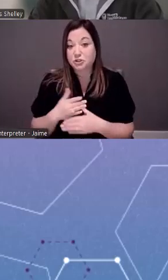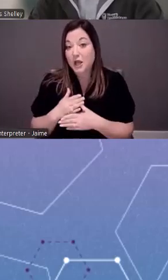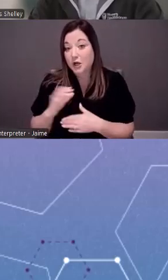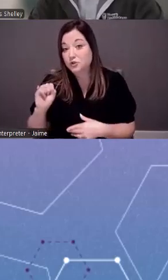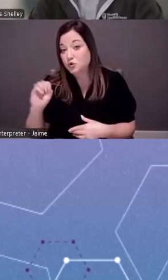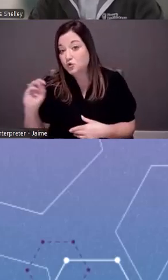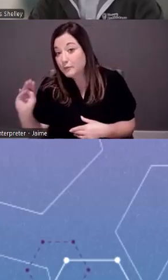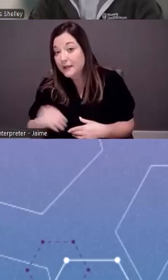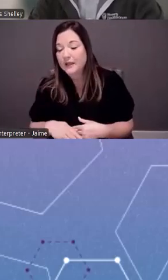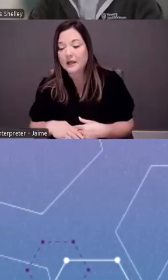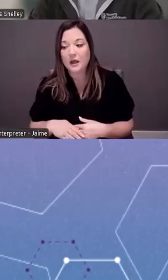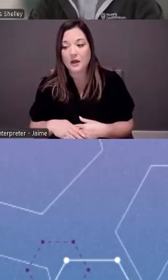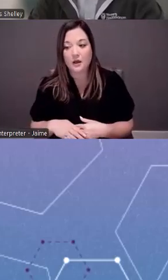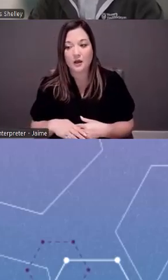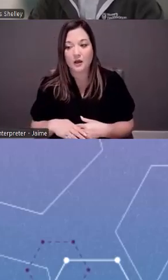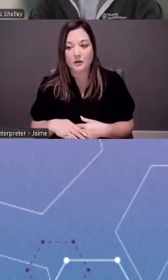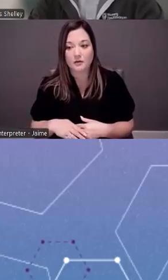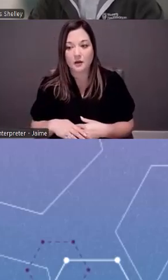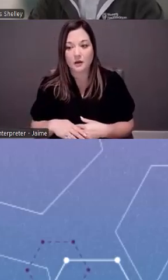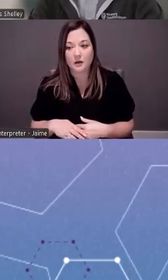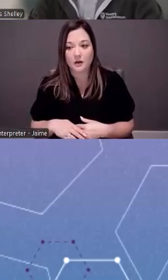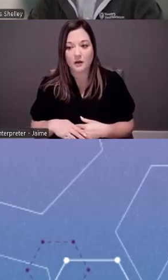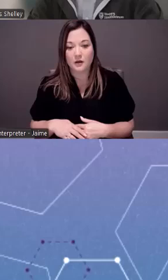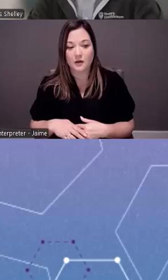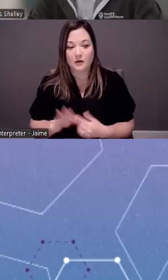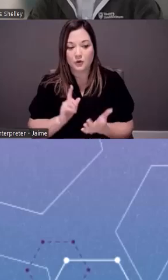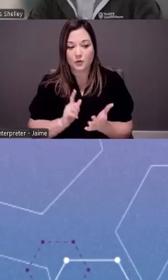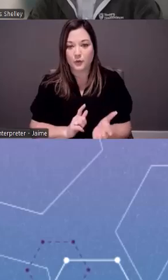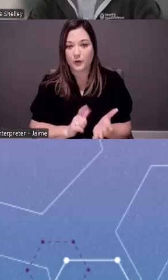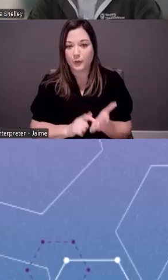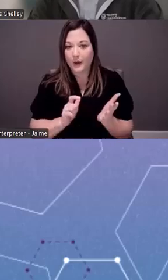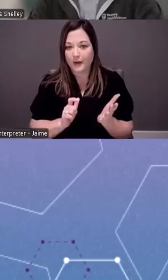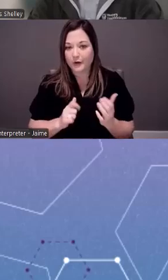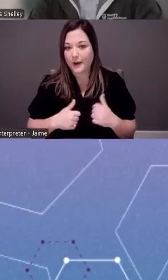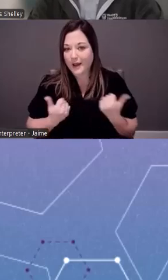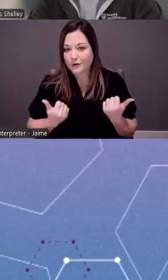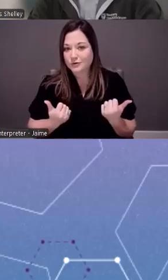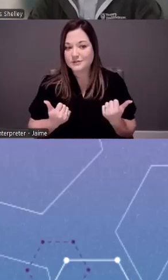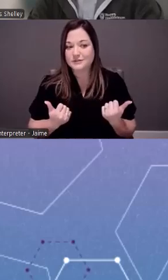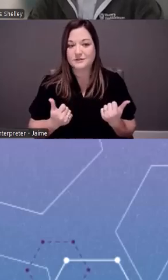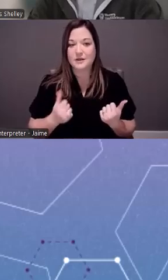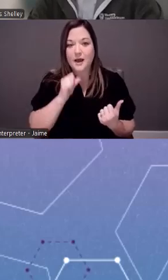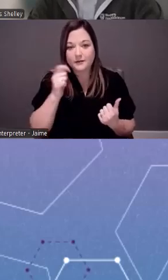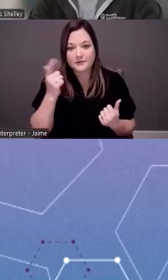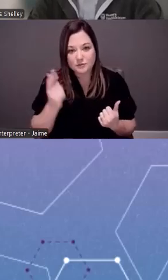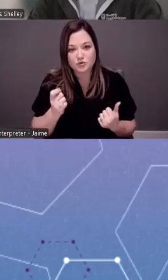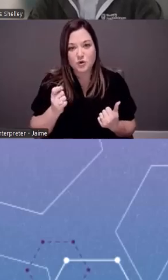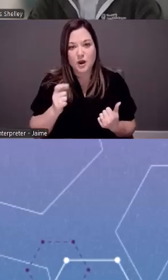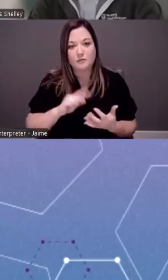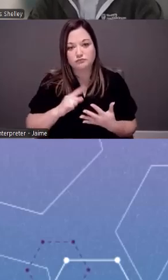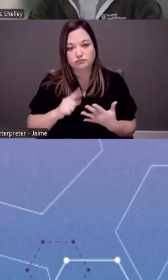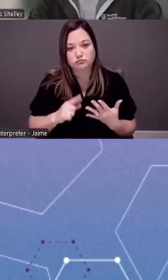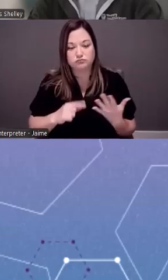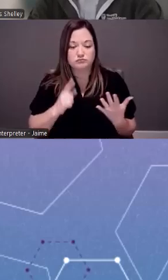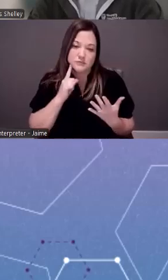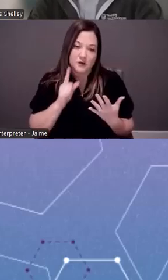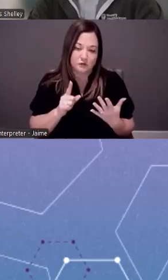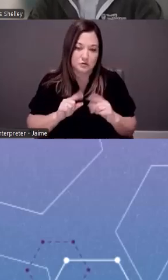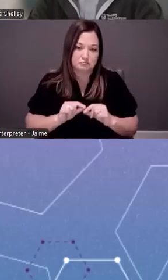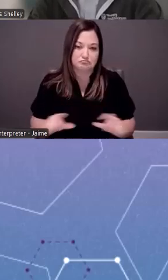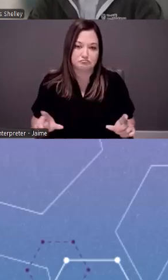media, and the required address and unsubscribe features that are necessary for sending mass email